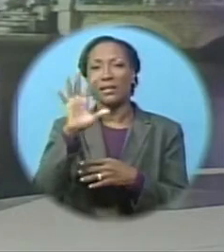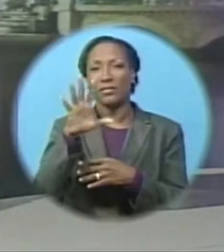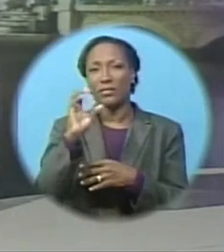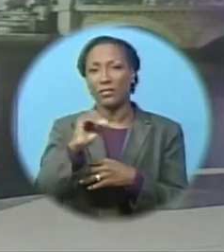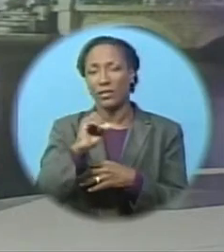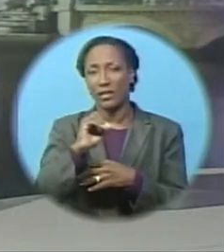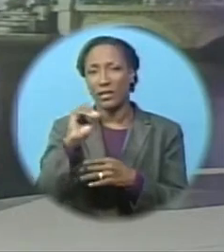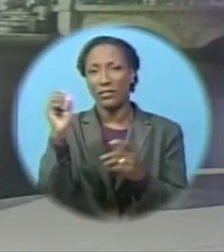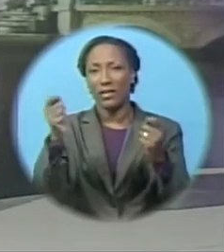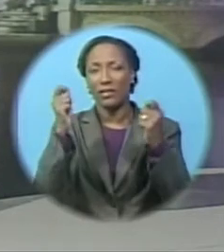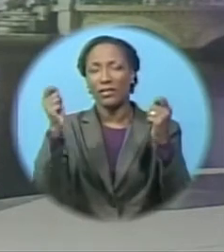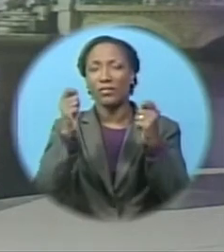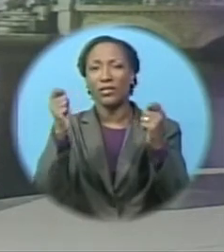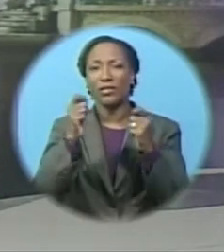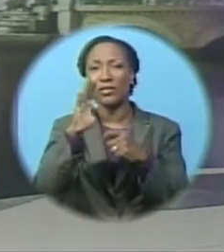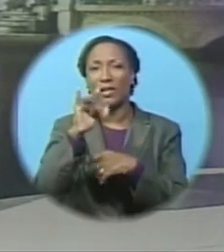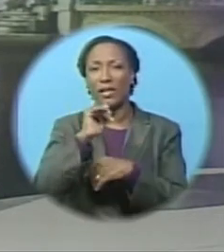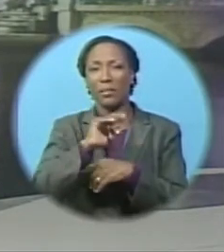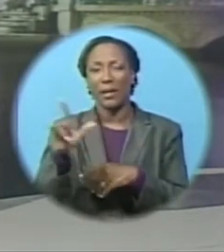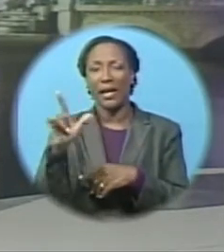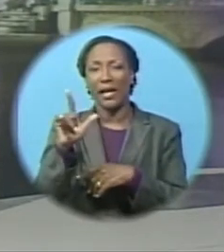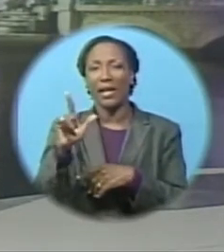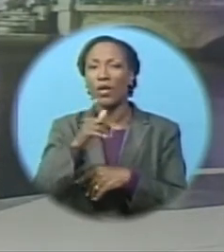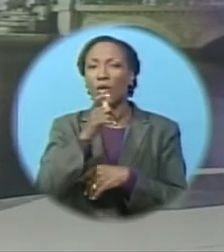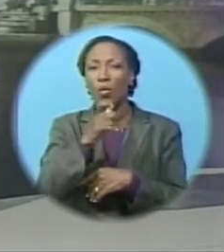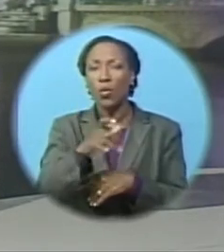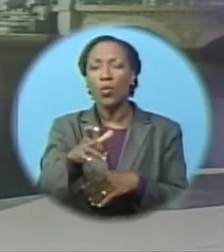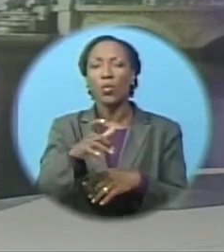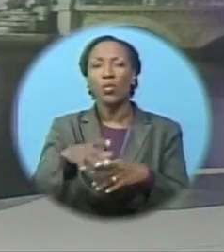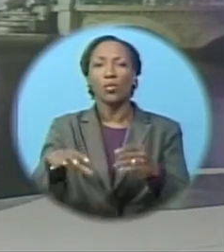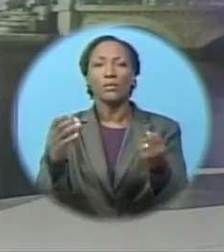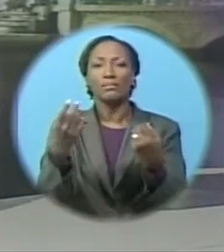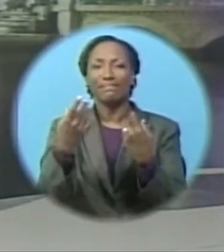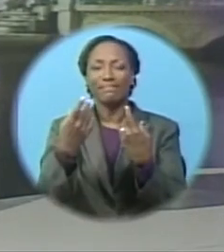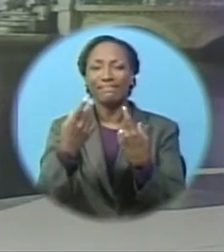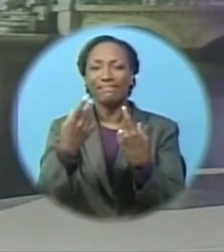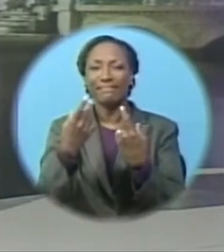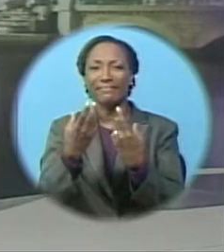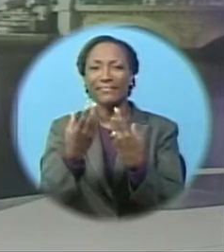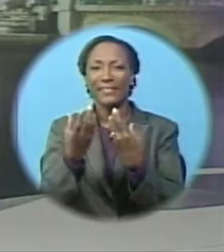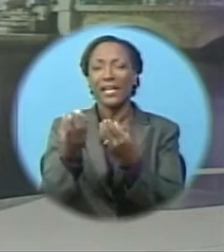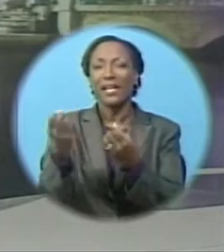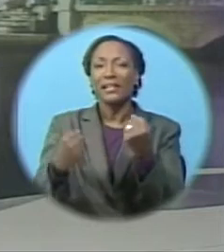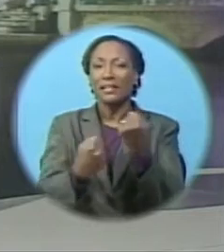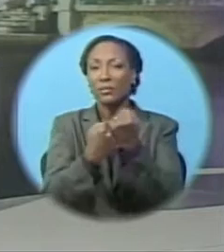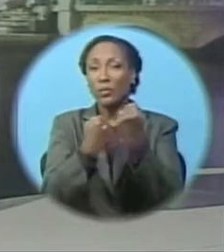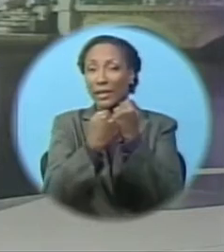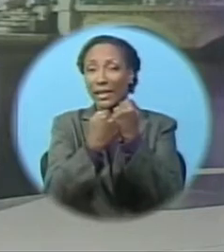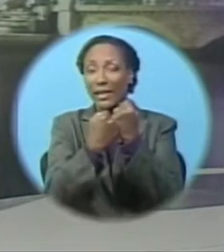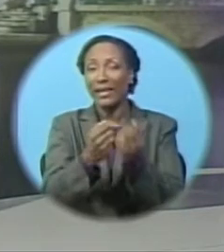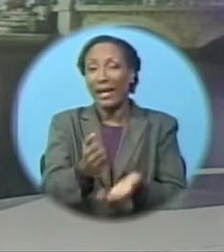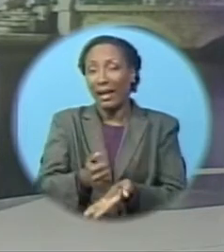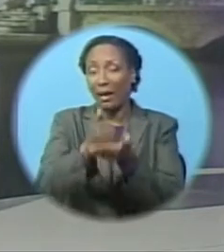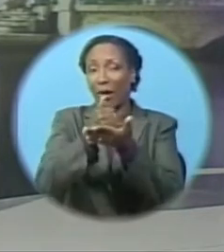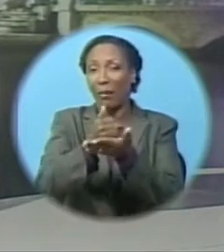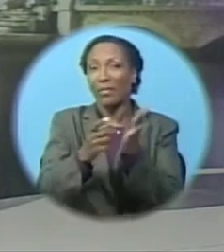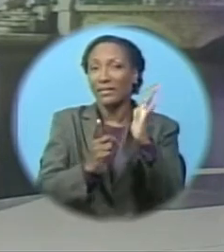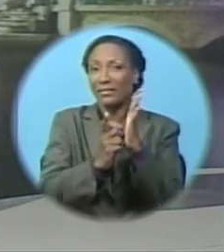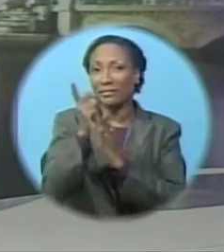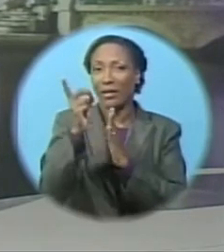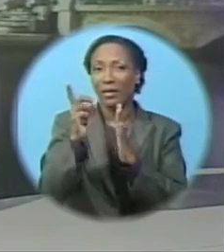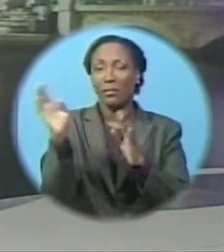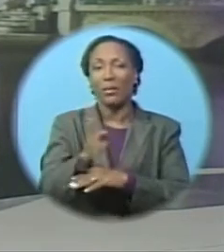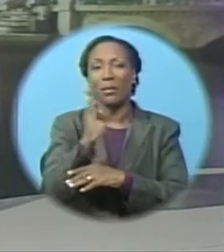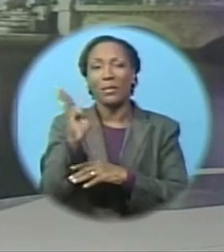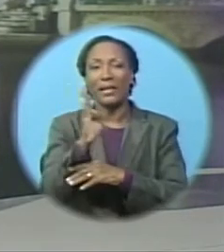those Barbadians who have contributed significantly to the island's development since independence to be recognized. He says